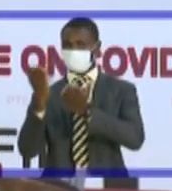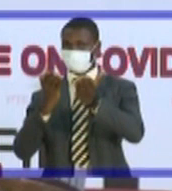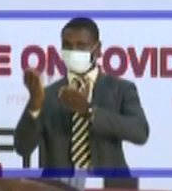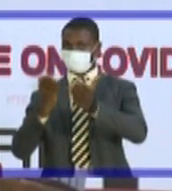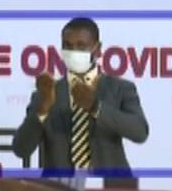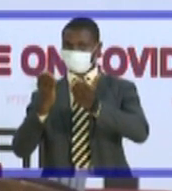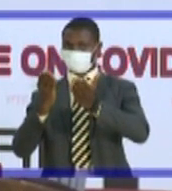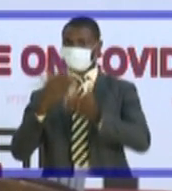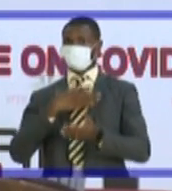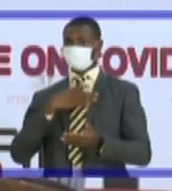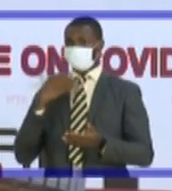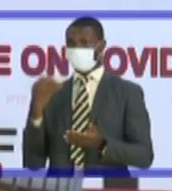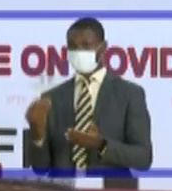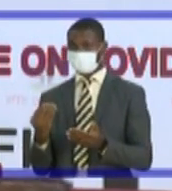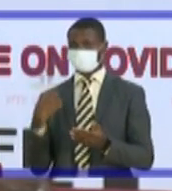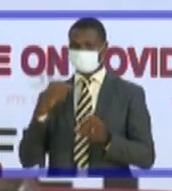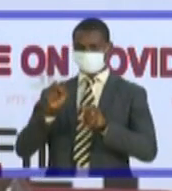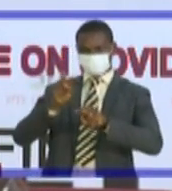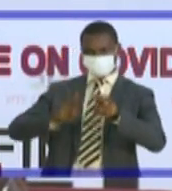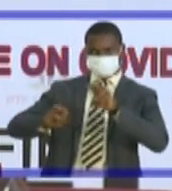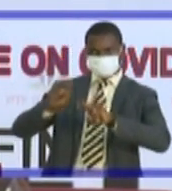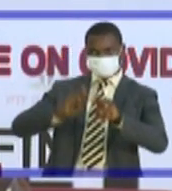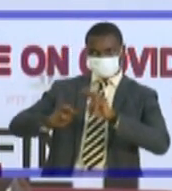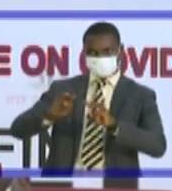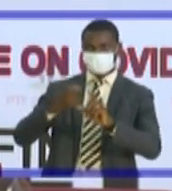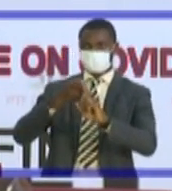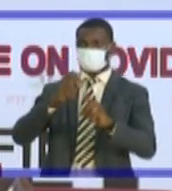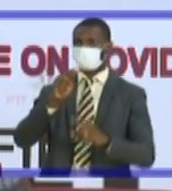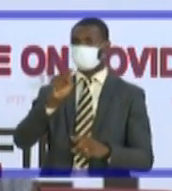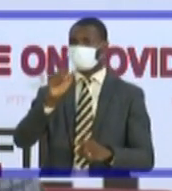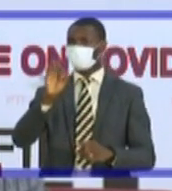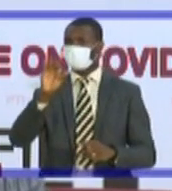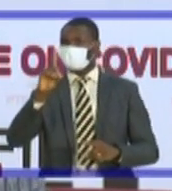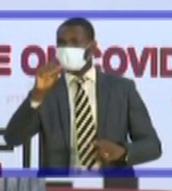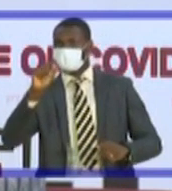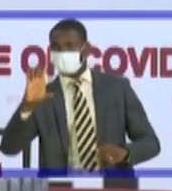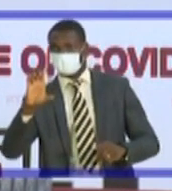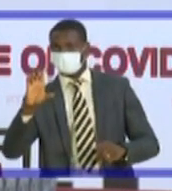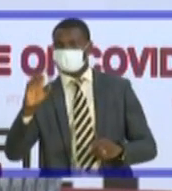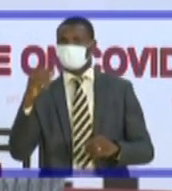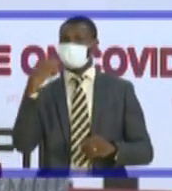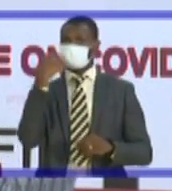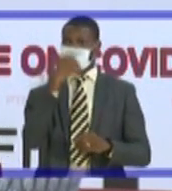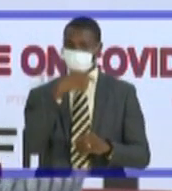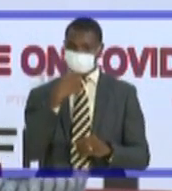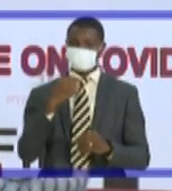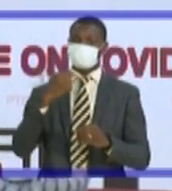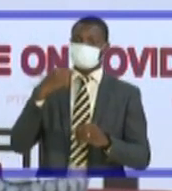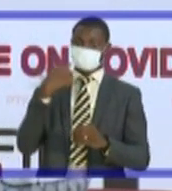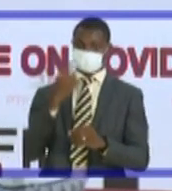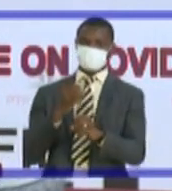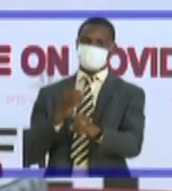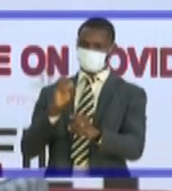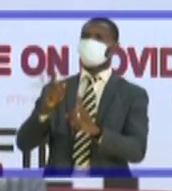and was assessed by NAFDAC, who issued a clearance